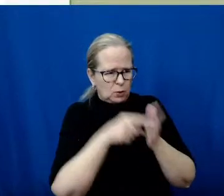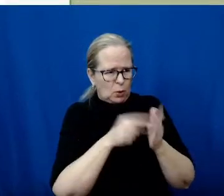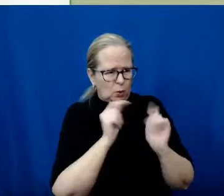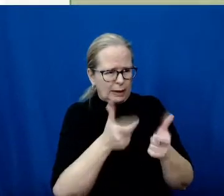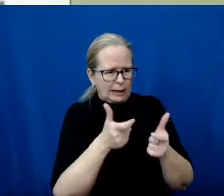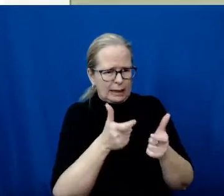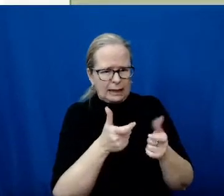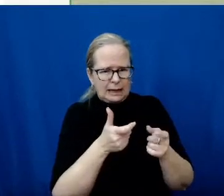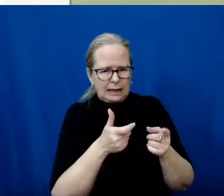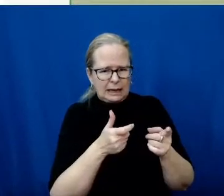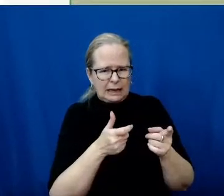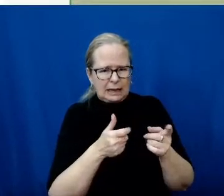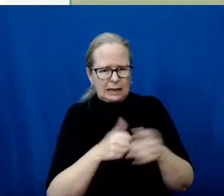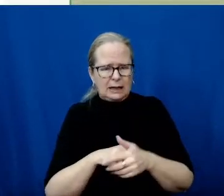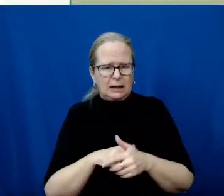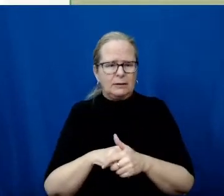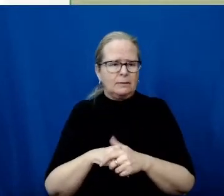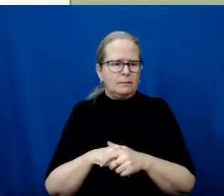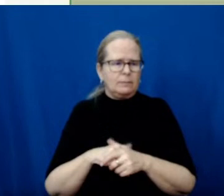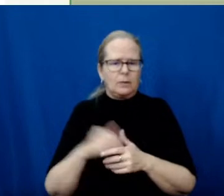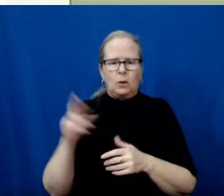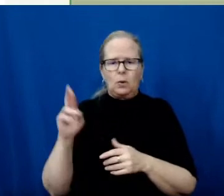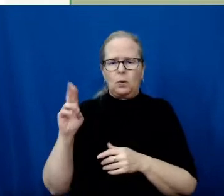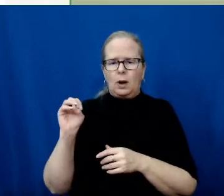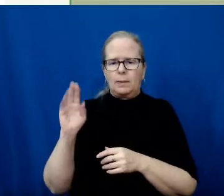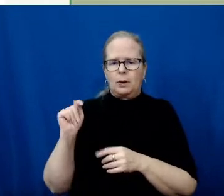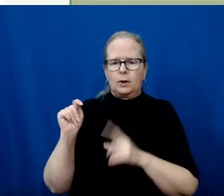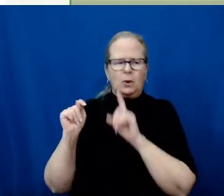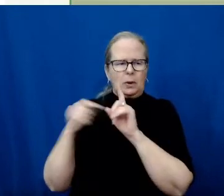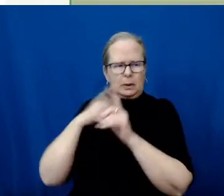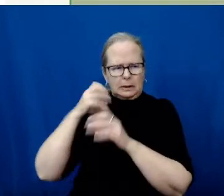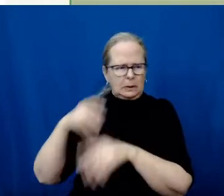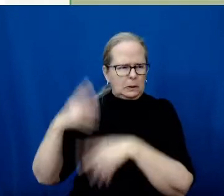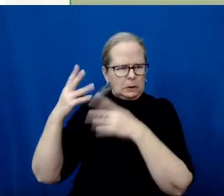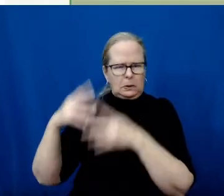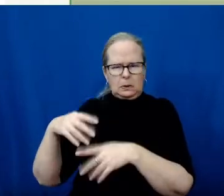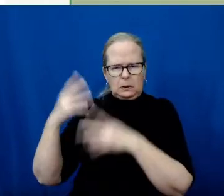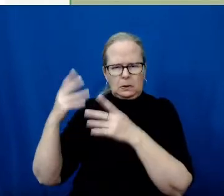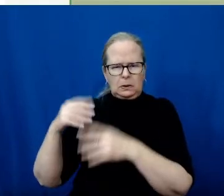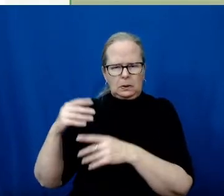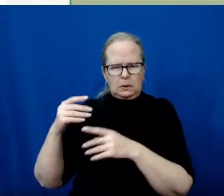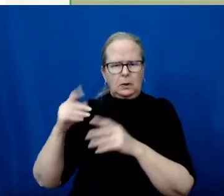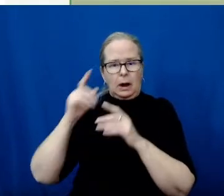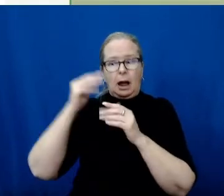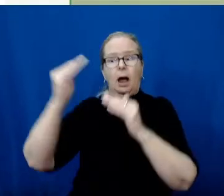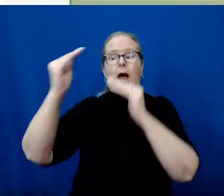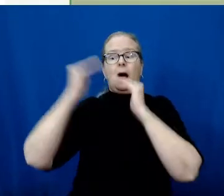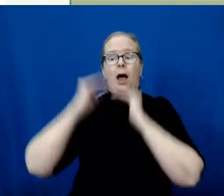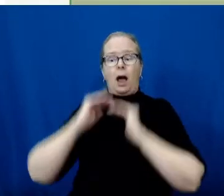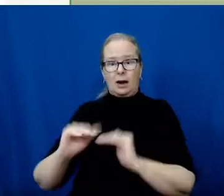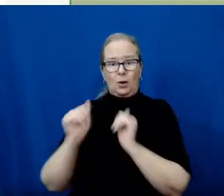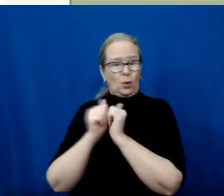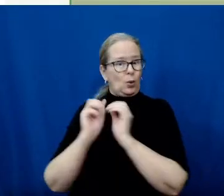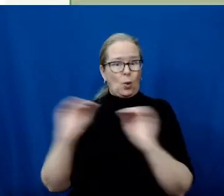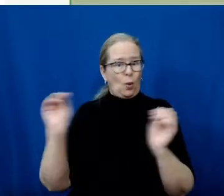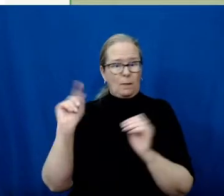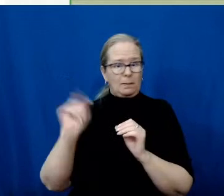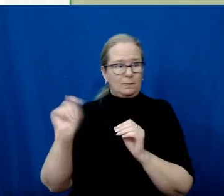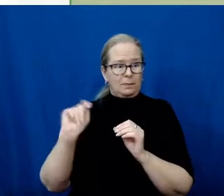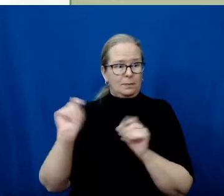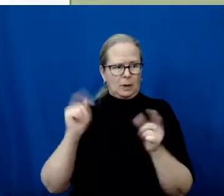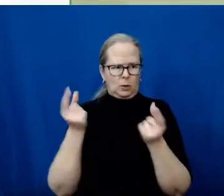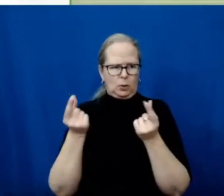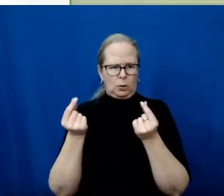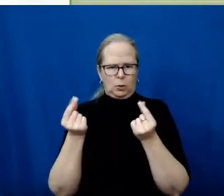just scroll to the next one. It's the same room, but no bathroom fan. So now what do we do when there's no bathroom fan? So there's a solution for that. Next